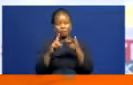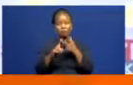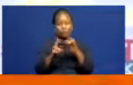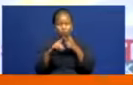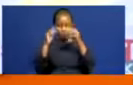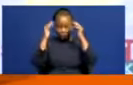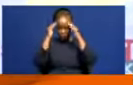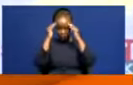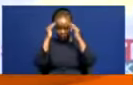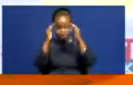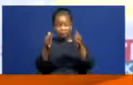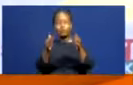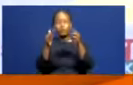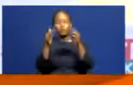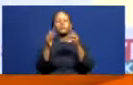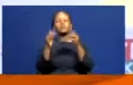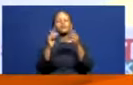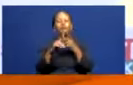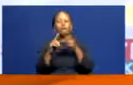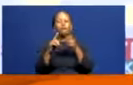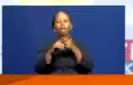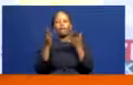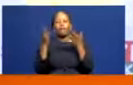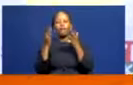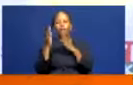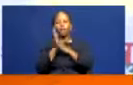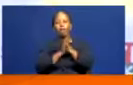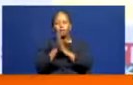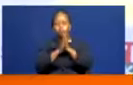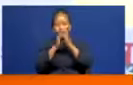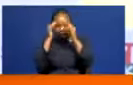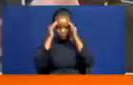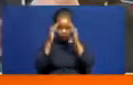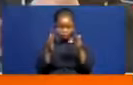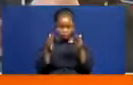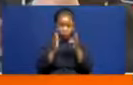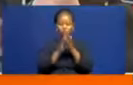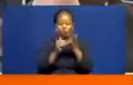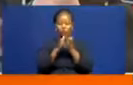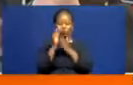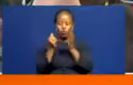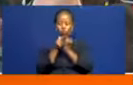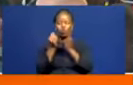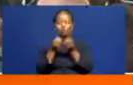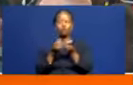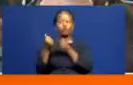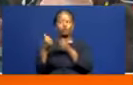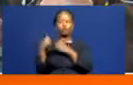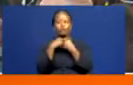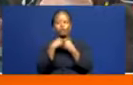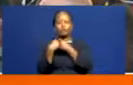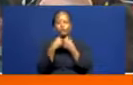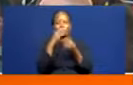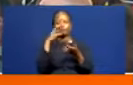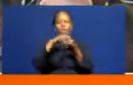dedication, focus, and a resolve to challenge the status quo is